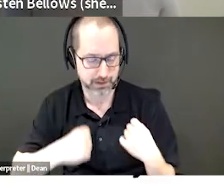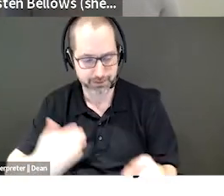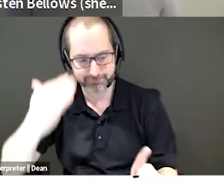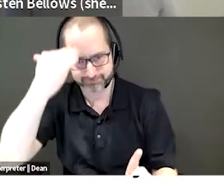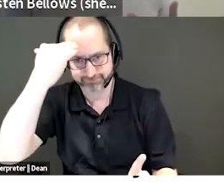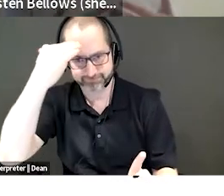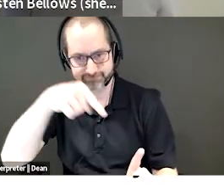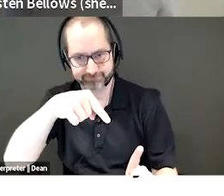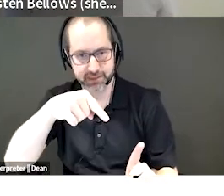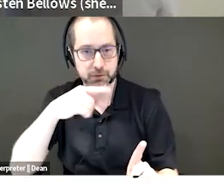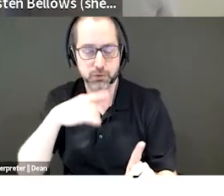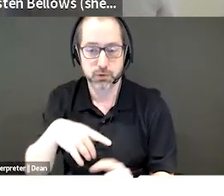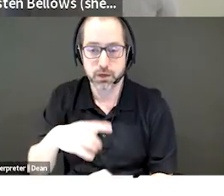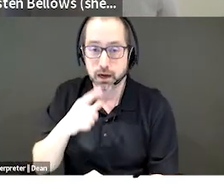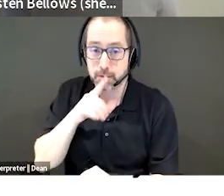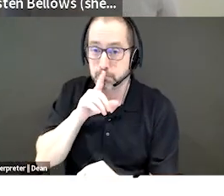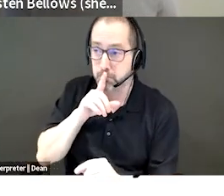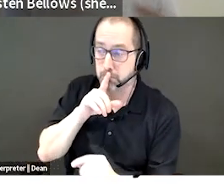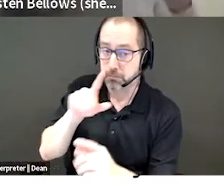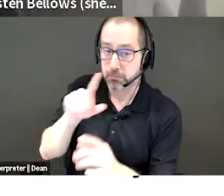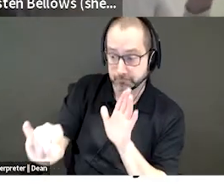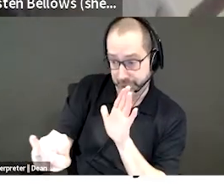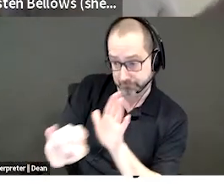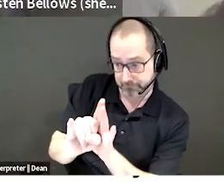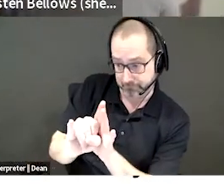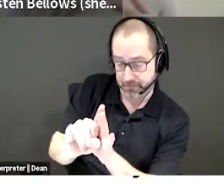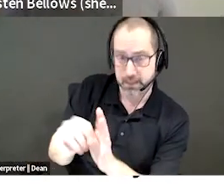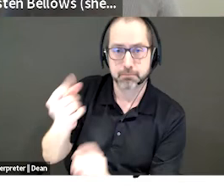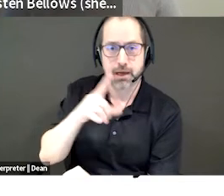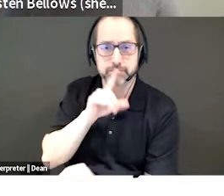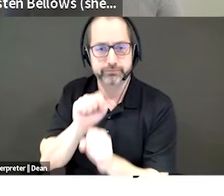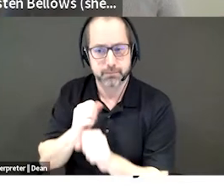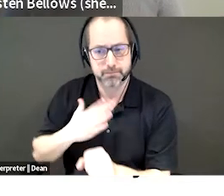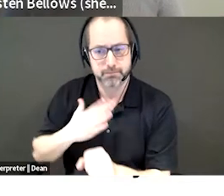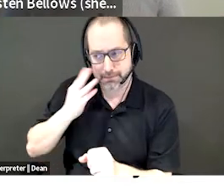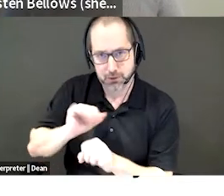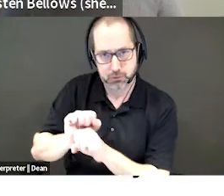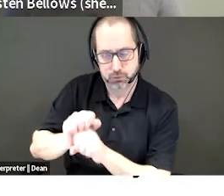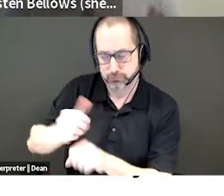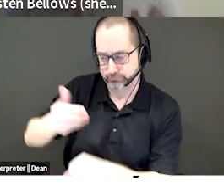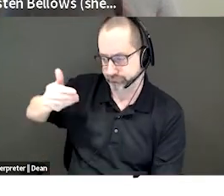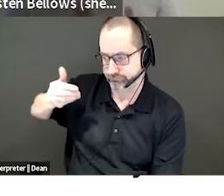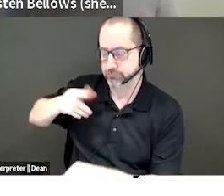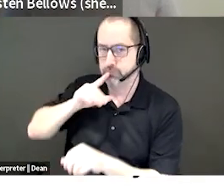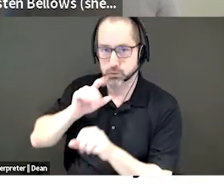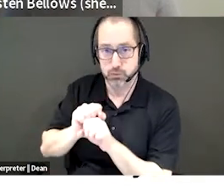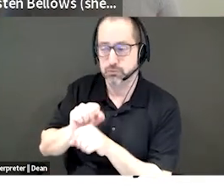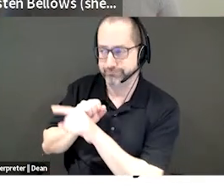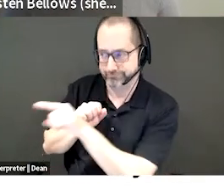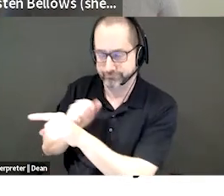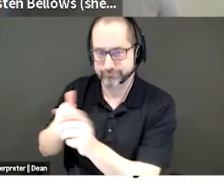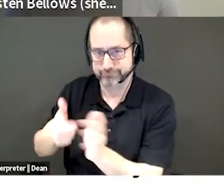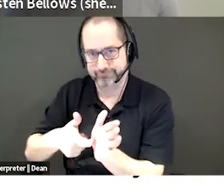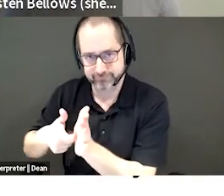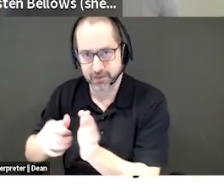it was going to be an asset. And it is an asset working here. So you can feel